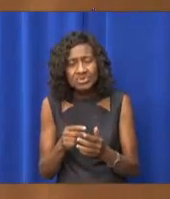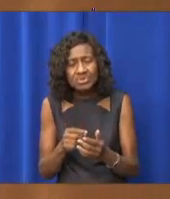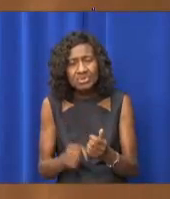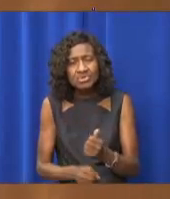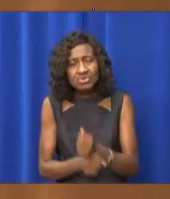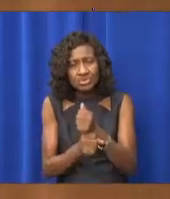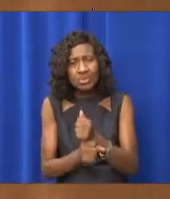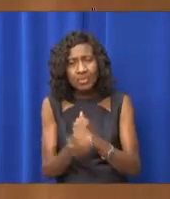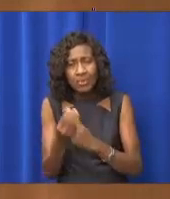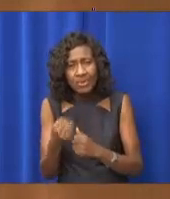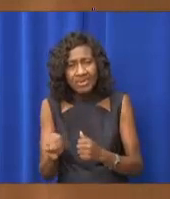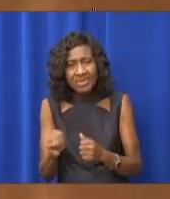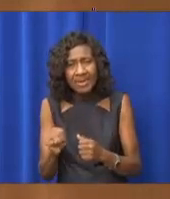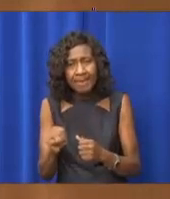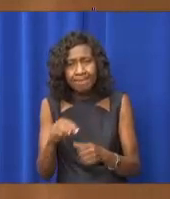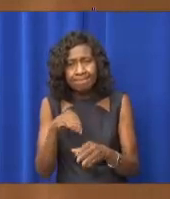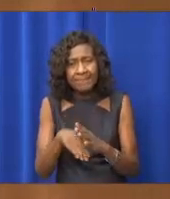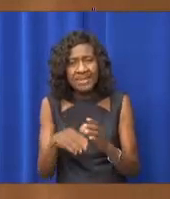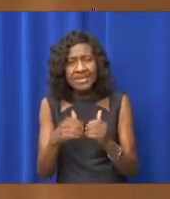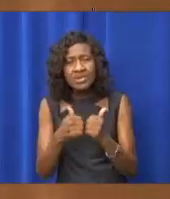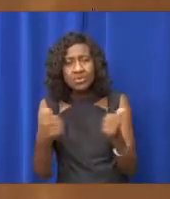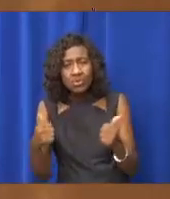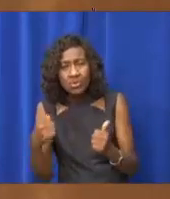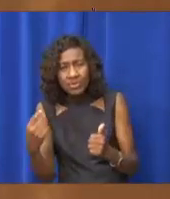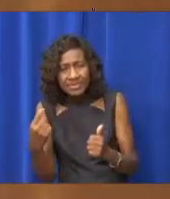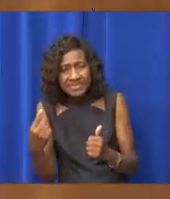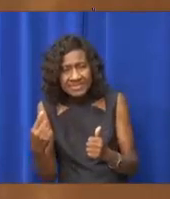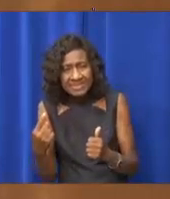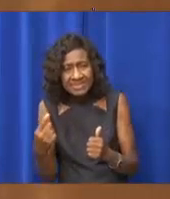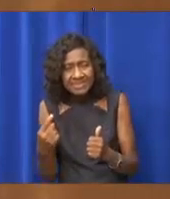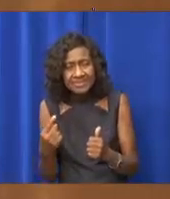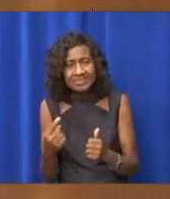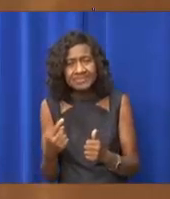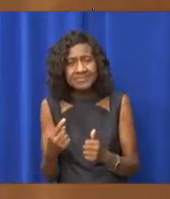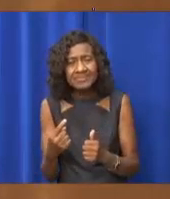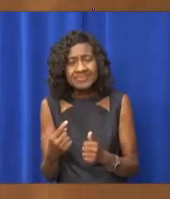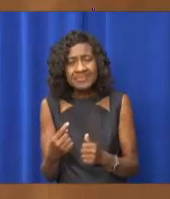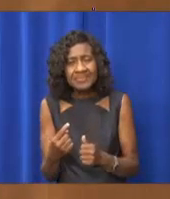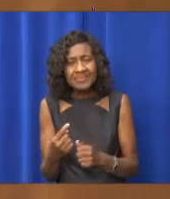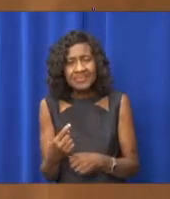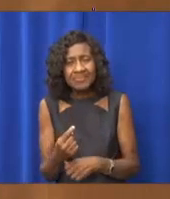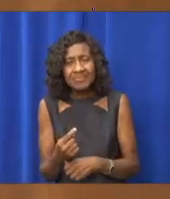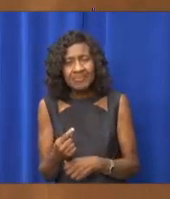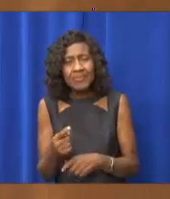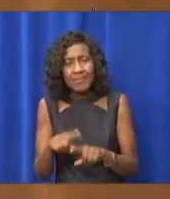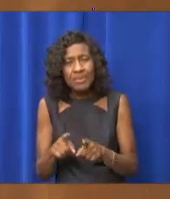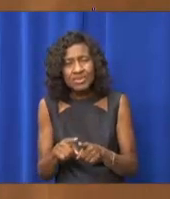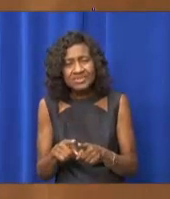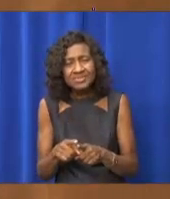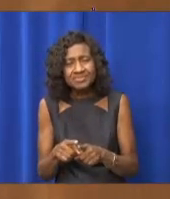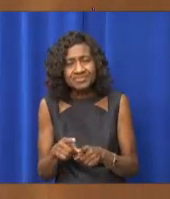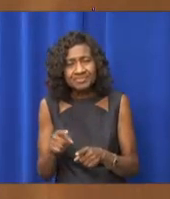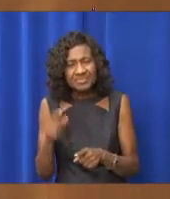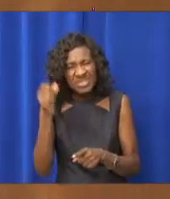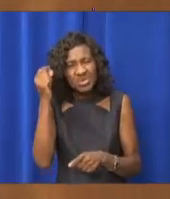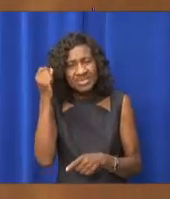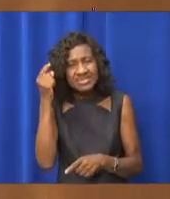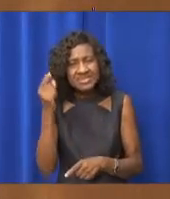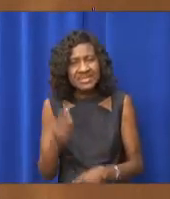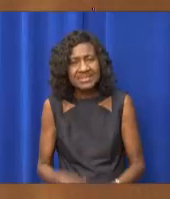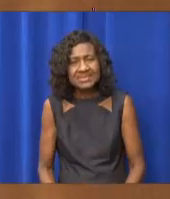quarantine as much as we could, or in isolation as much as we could. But I accept your point.